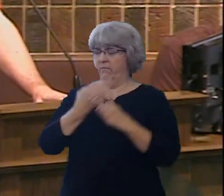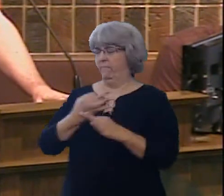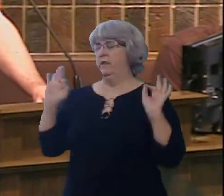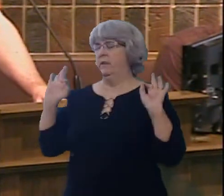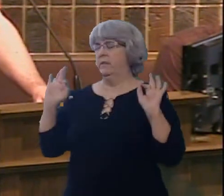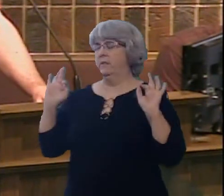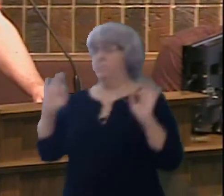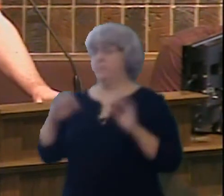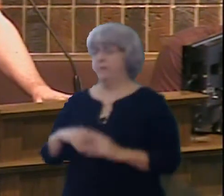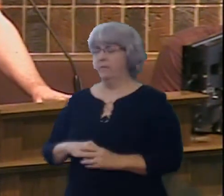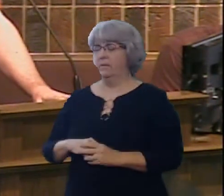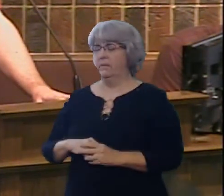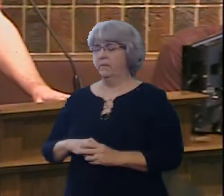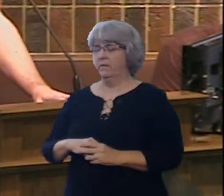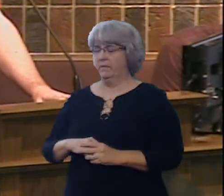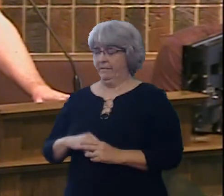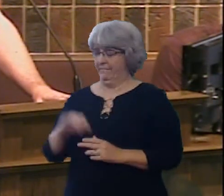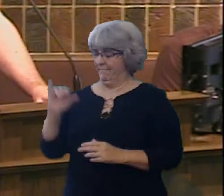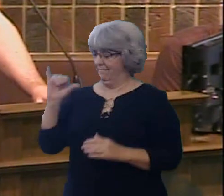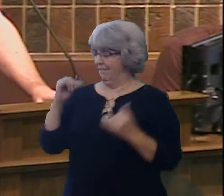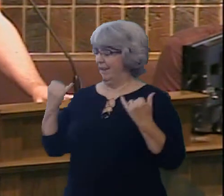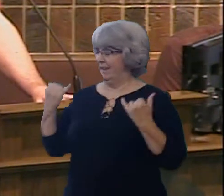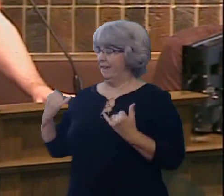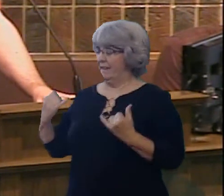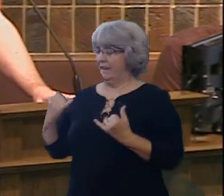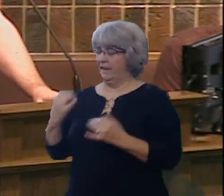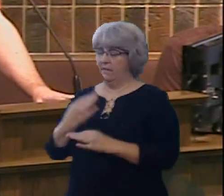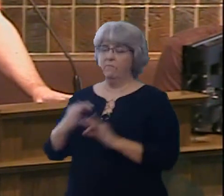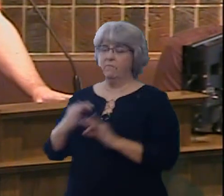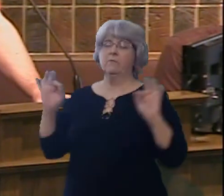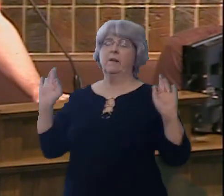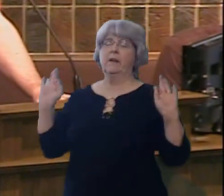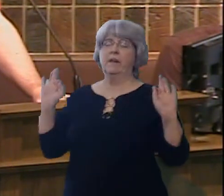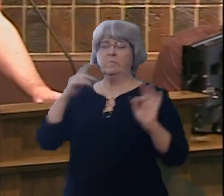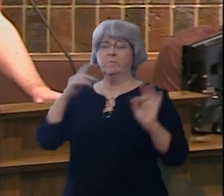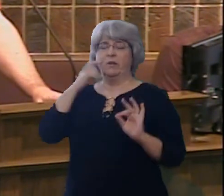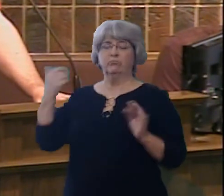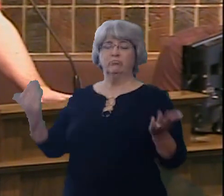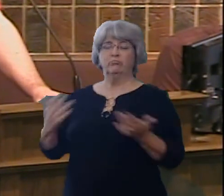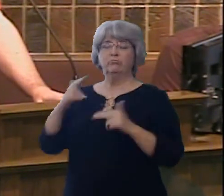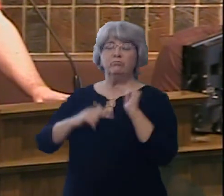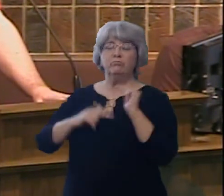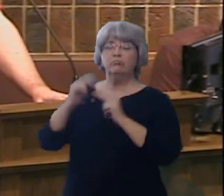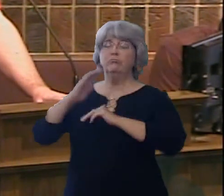just like one we are enjoying right now in the comfort of this building.